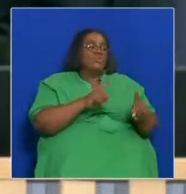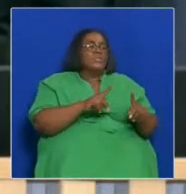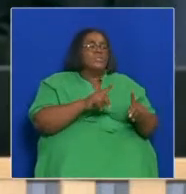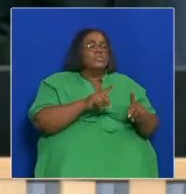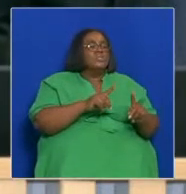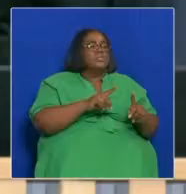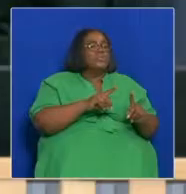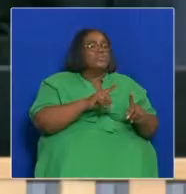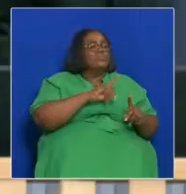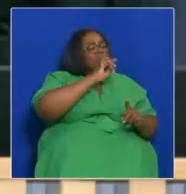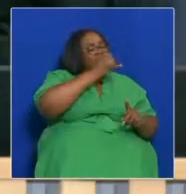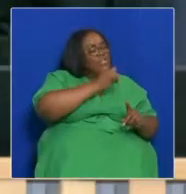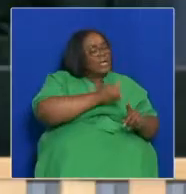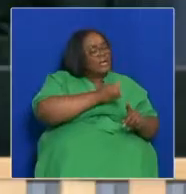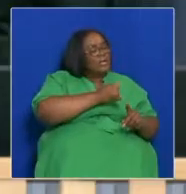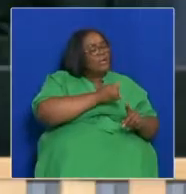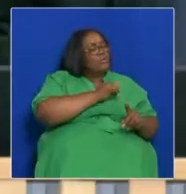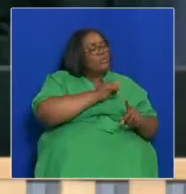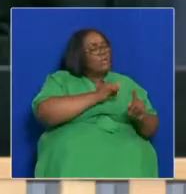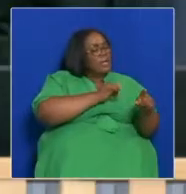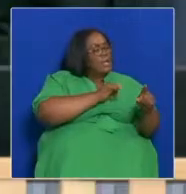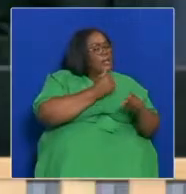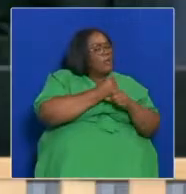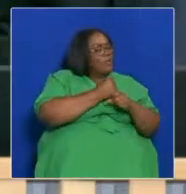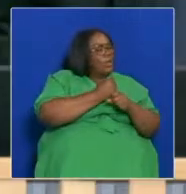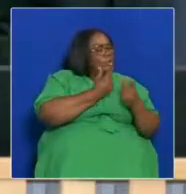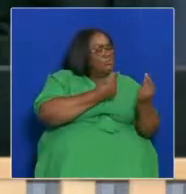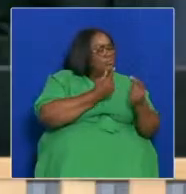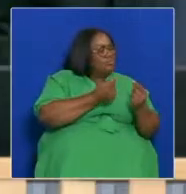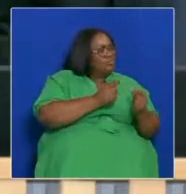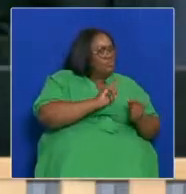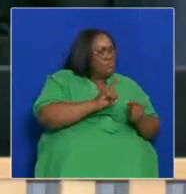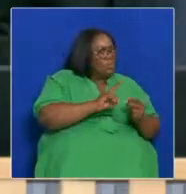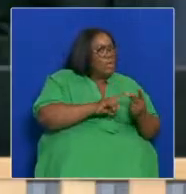and supervise him and provide guidance?